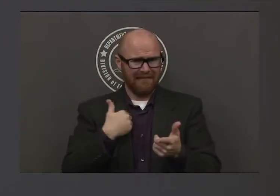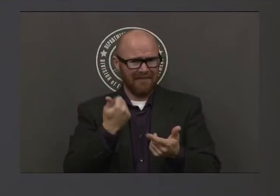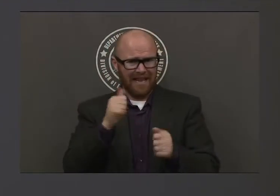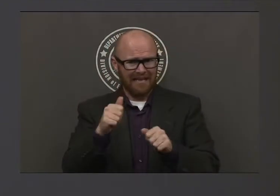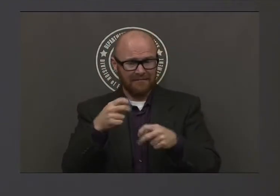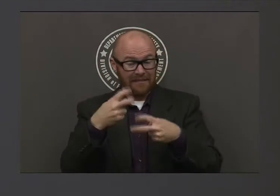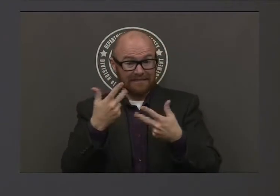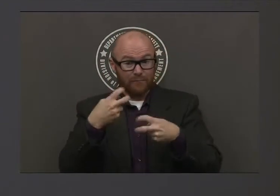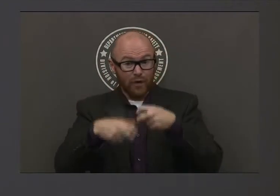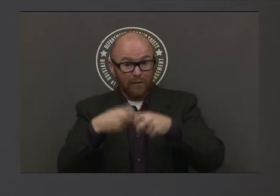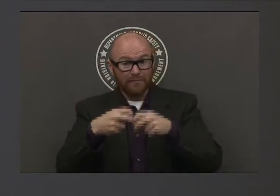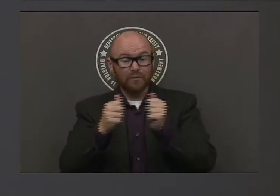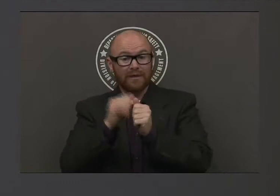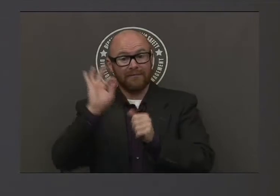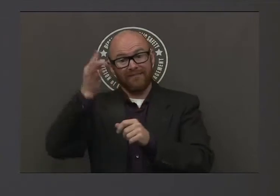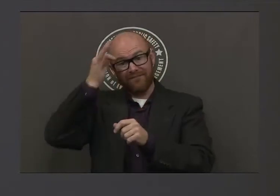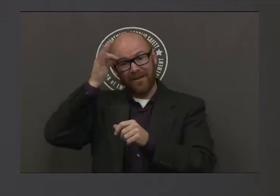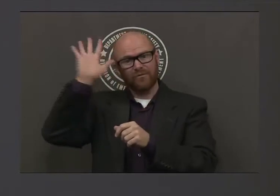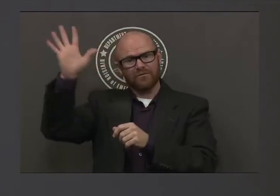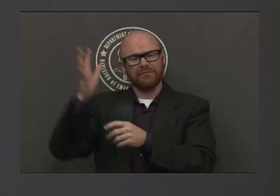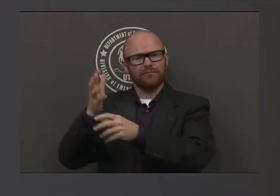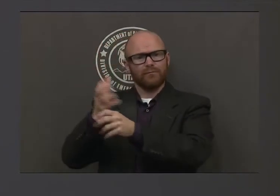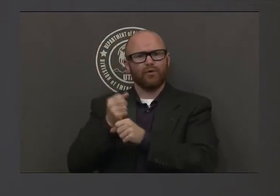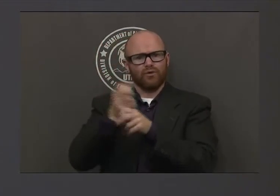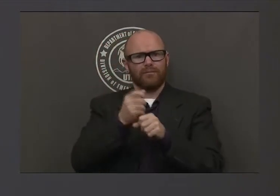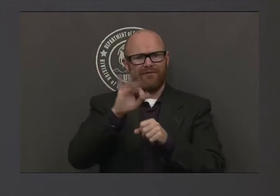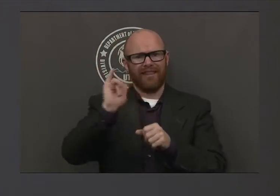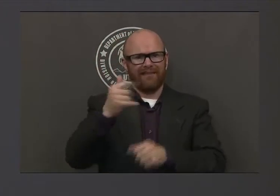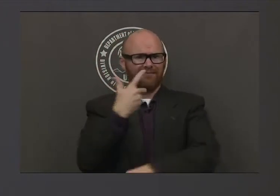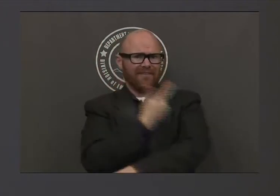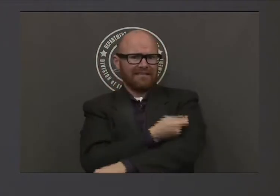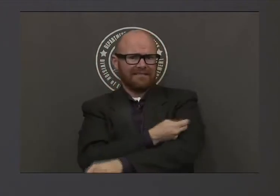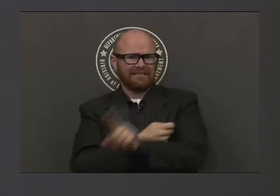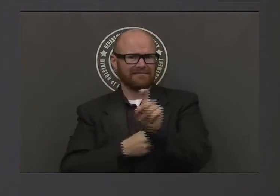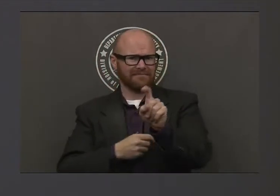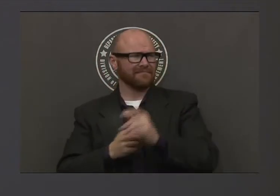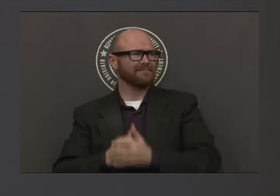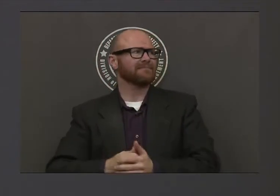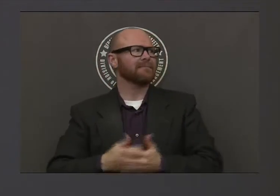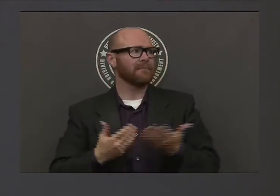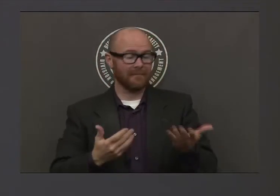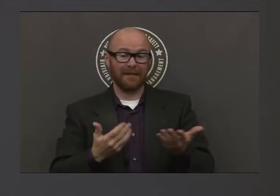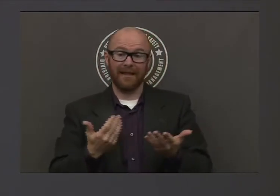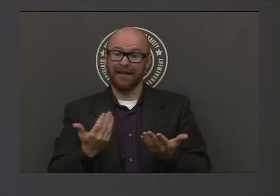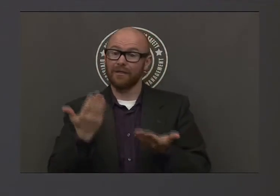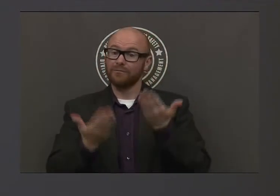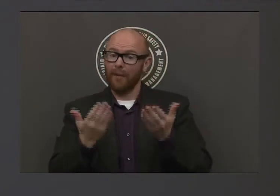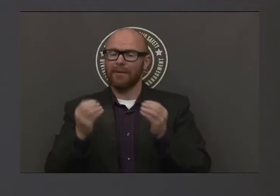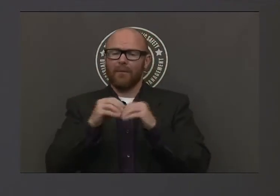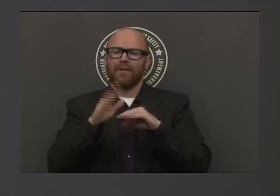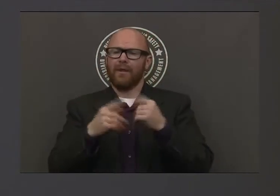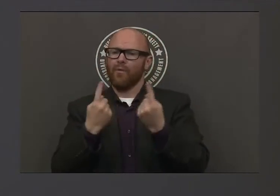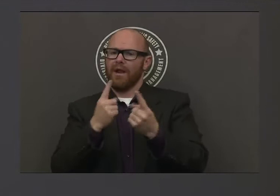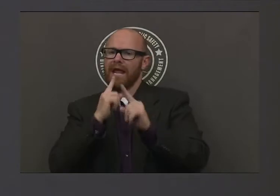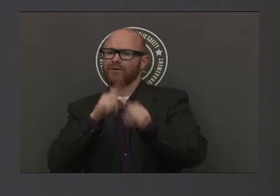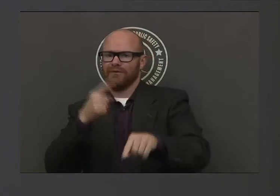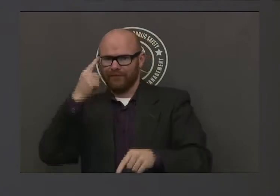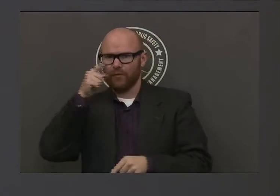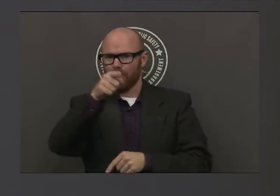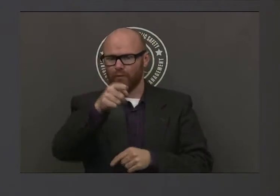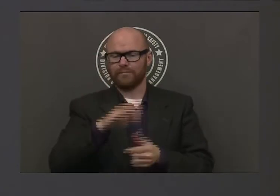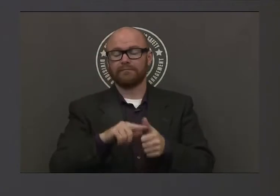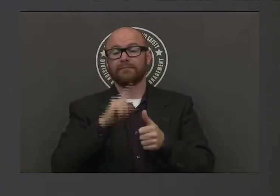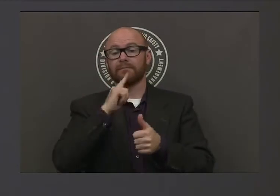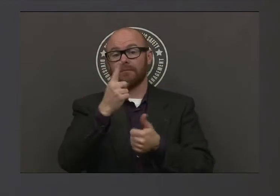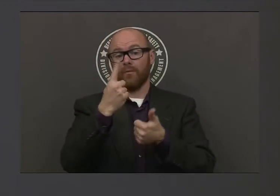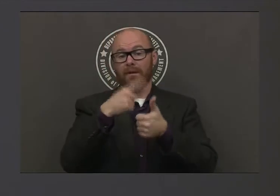problem with the federal procurement of the vaccines? Probably more than one answer to that. Part of it is we don't